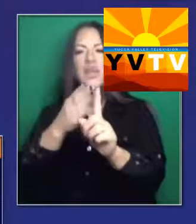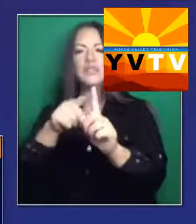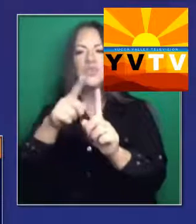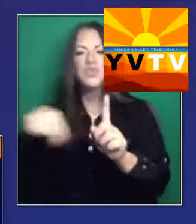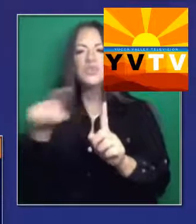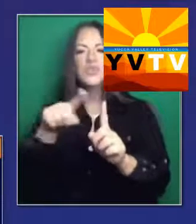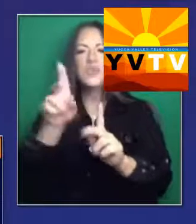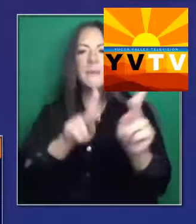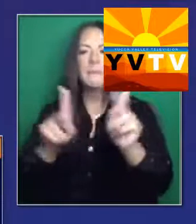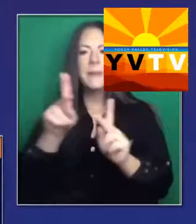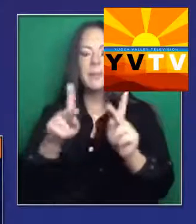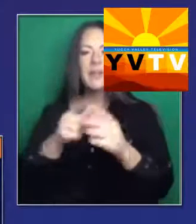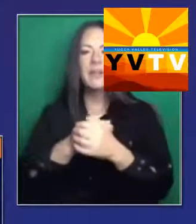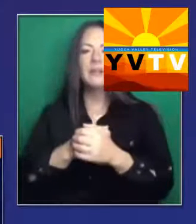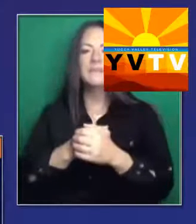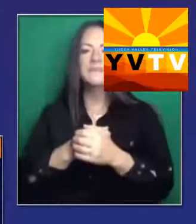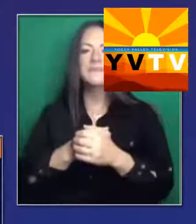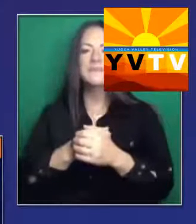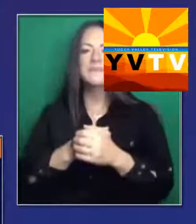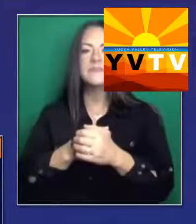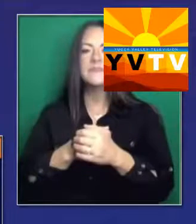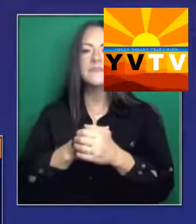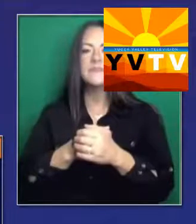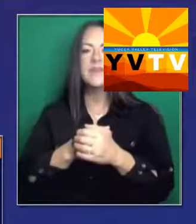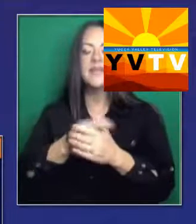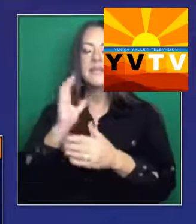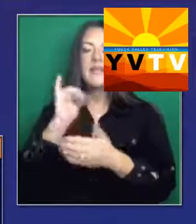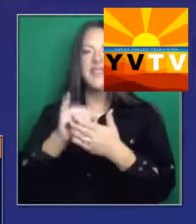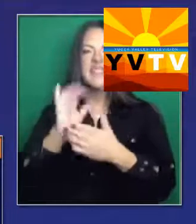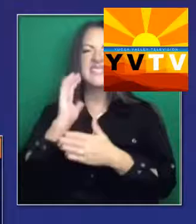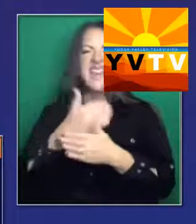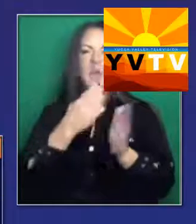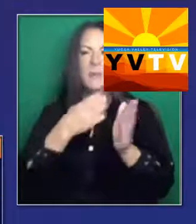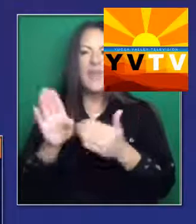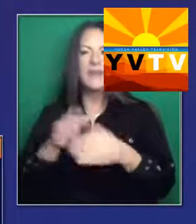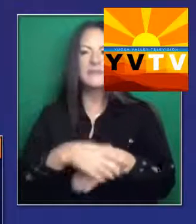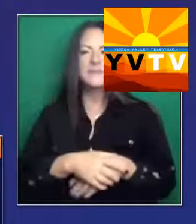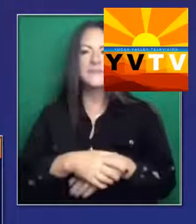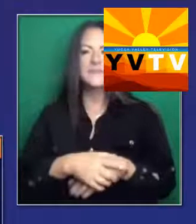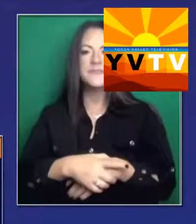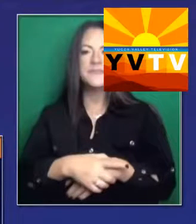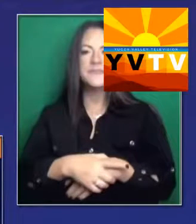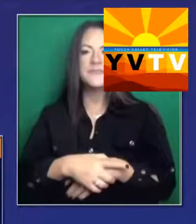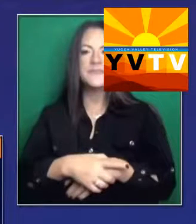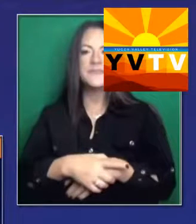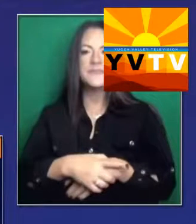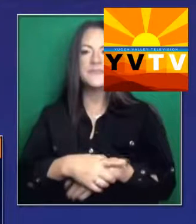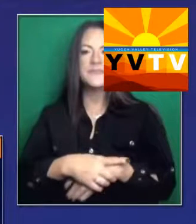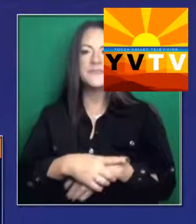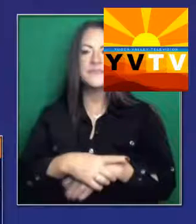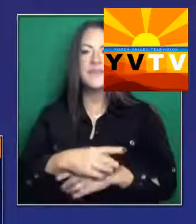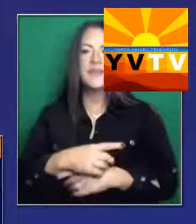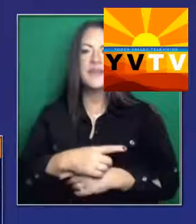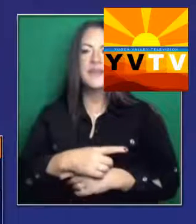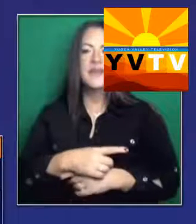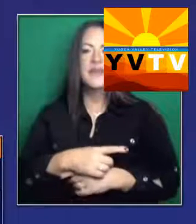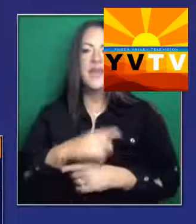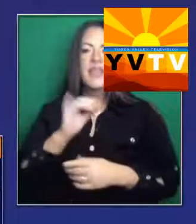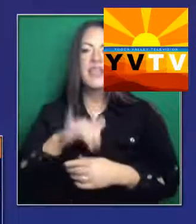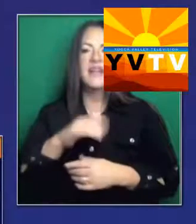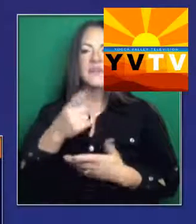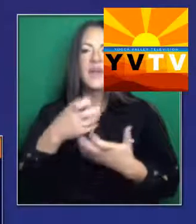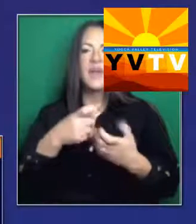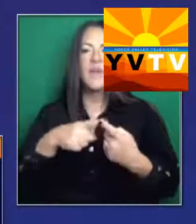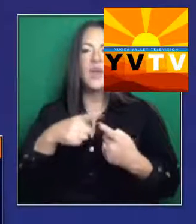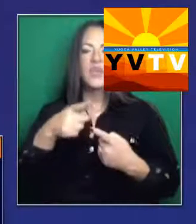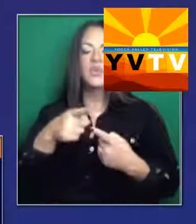urgency of our distribution strategies. But here I'll just quickly update you on the total number of doses and then the next phase